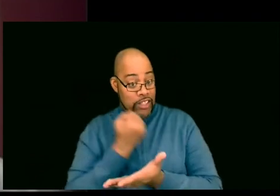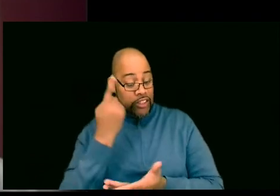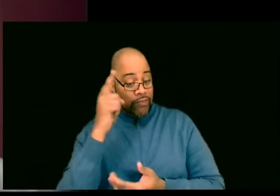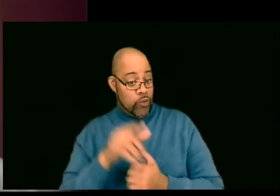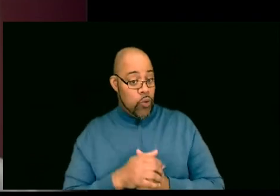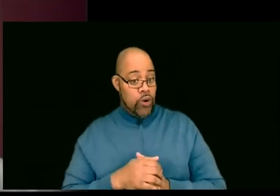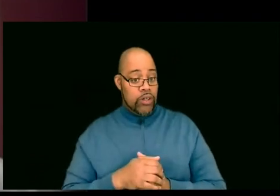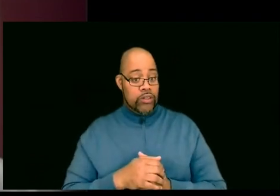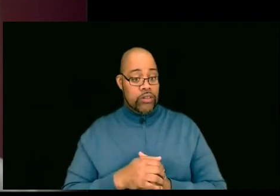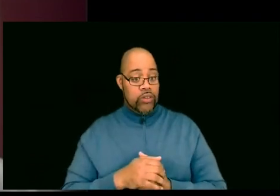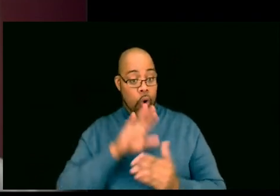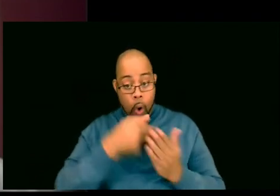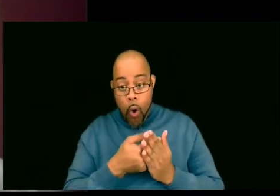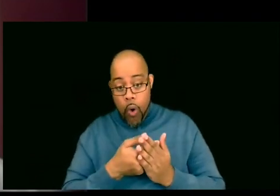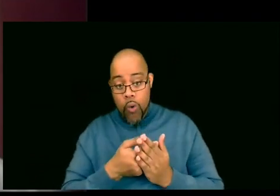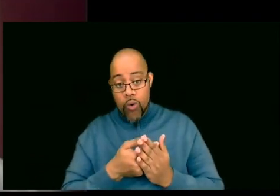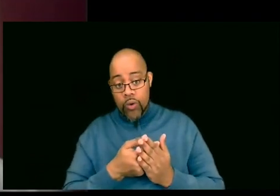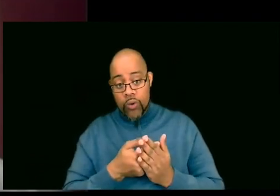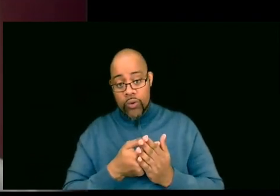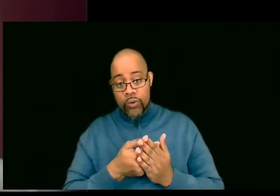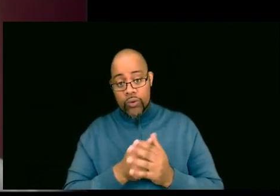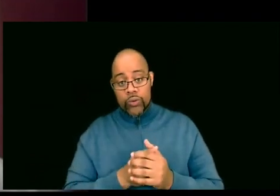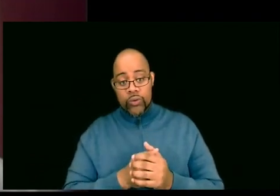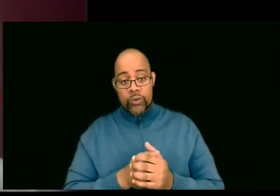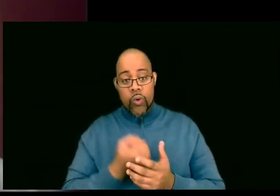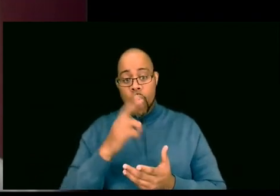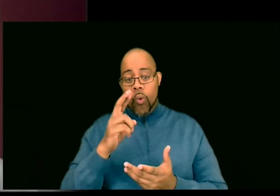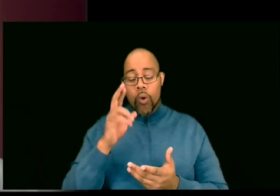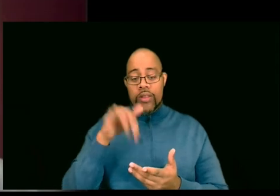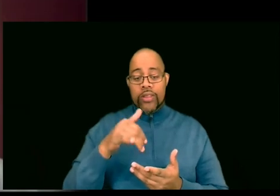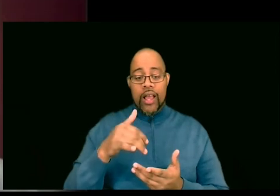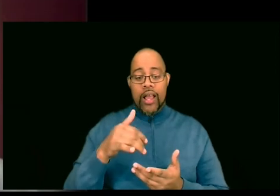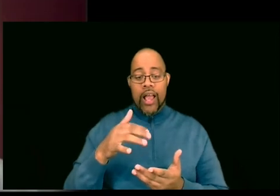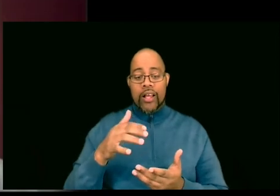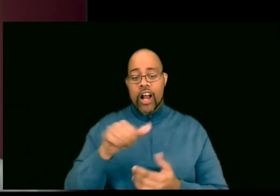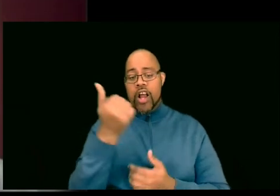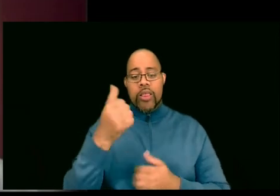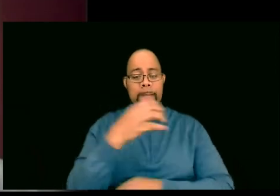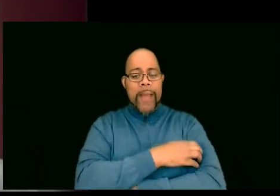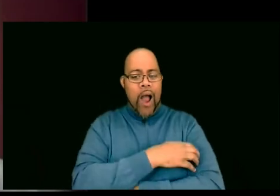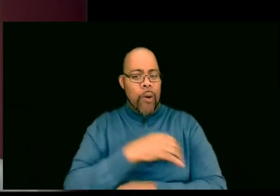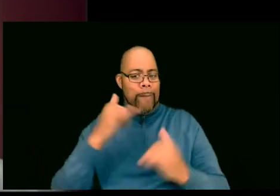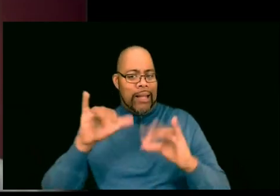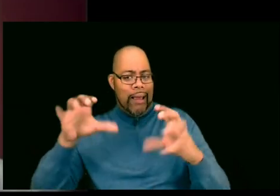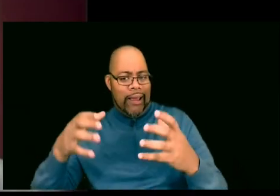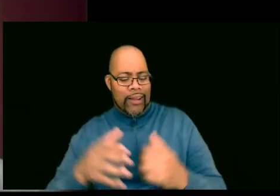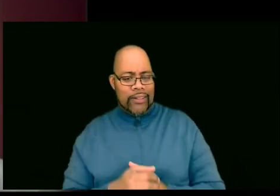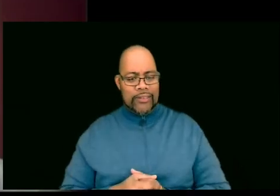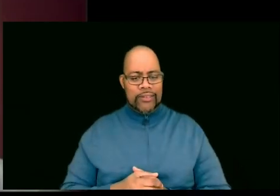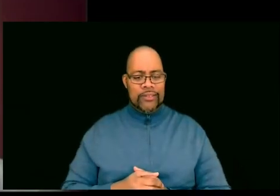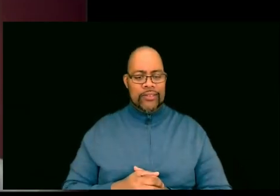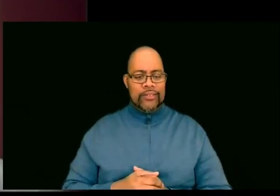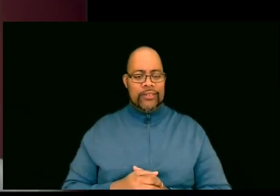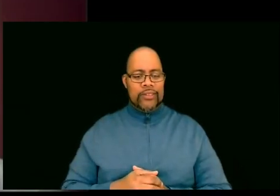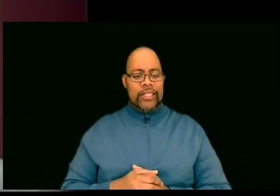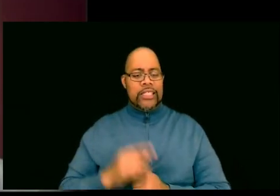the advantage for all? Or is it, here's another power play, you